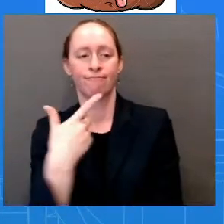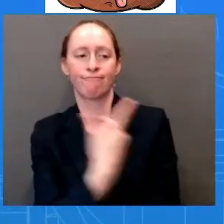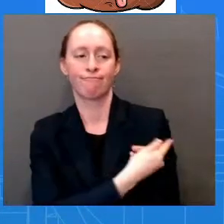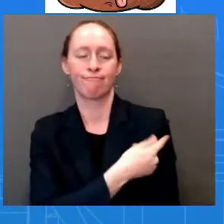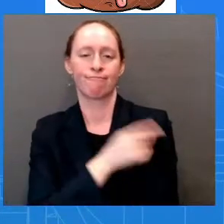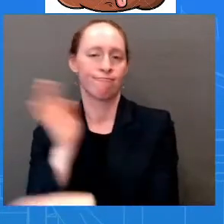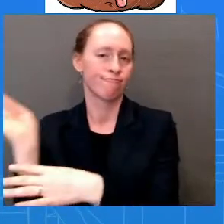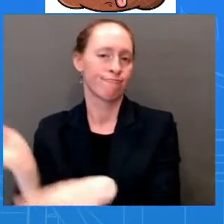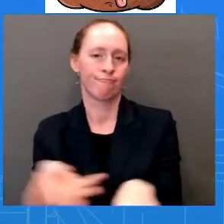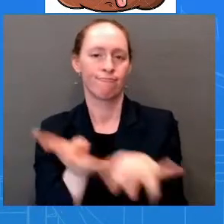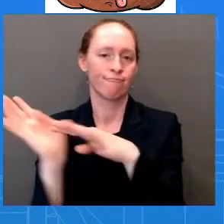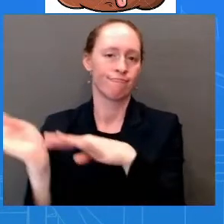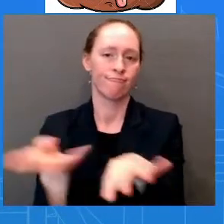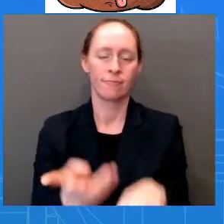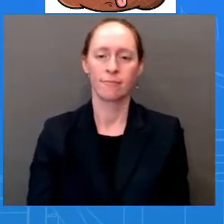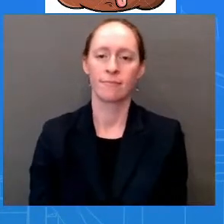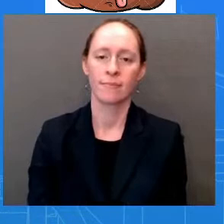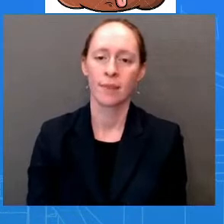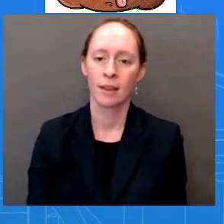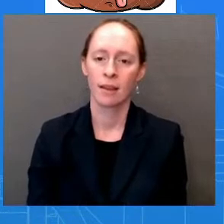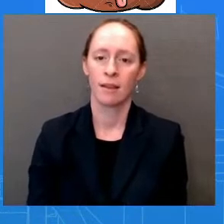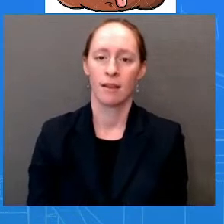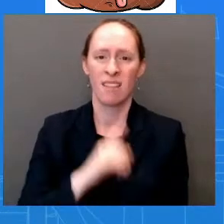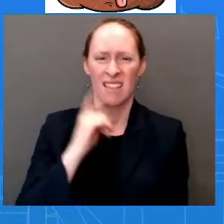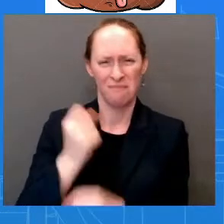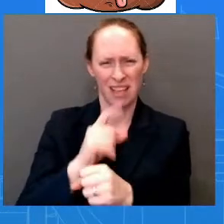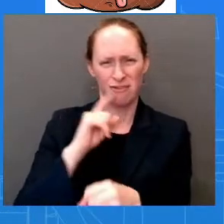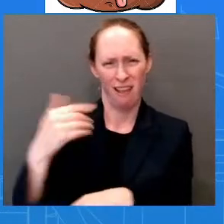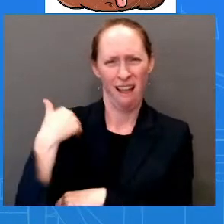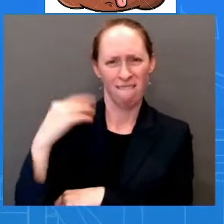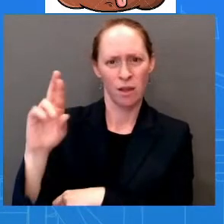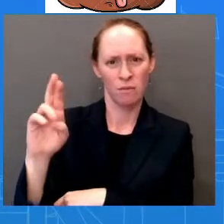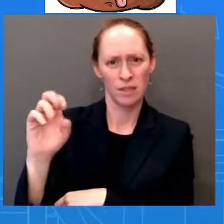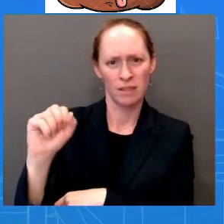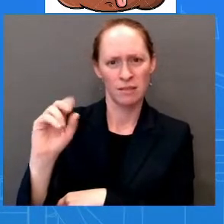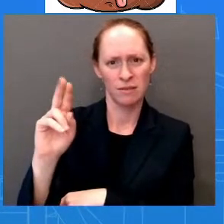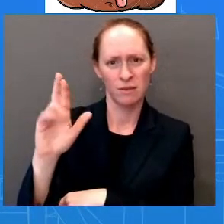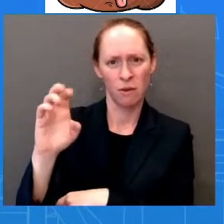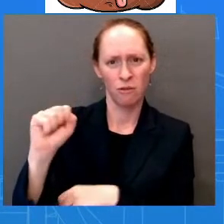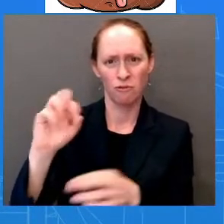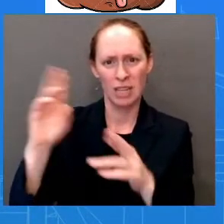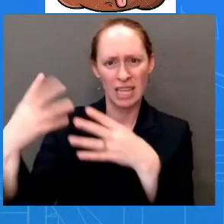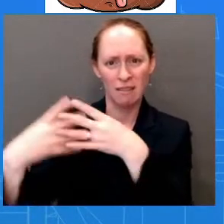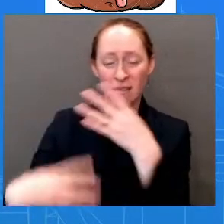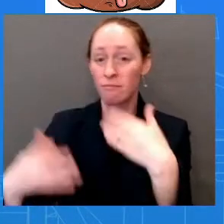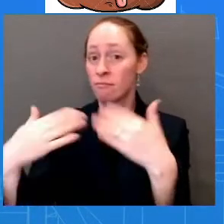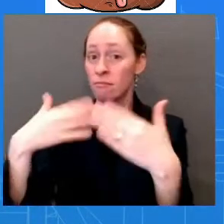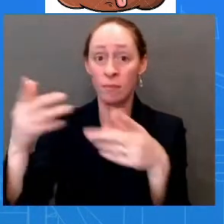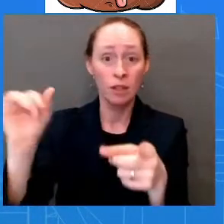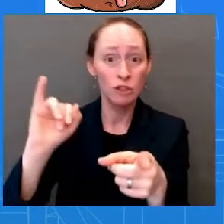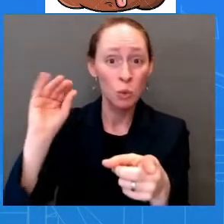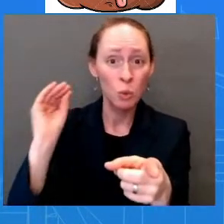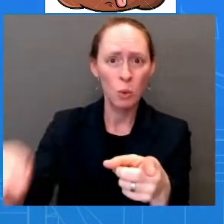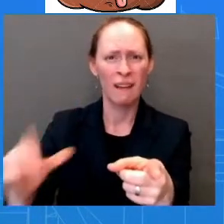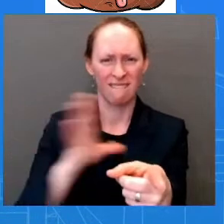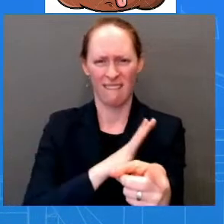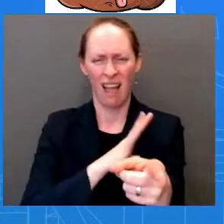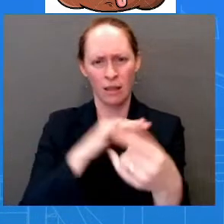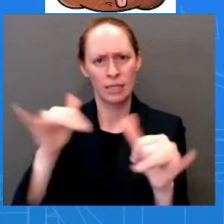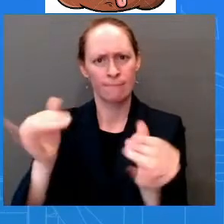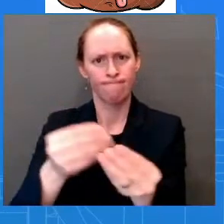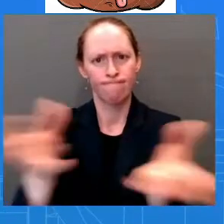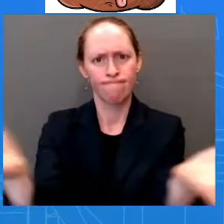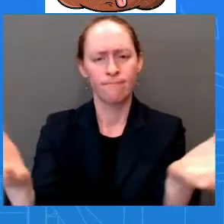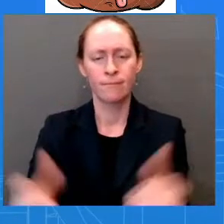that. What you heard from Dr. Fauci is we are at a point where this virus continues to evolve very, very rapidly.